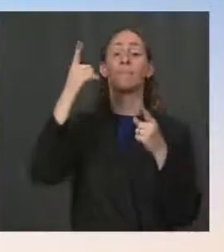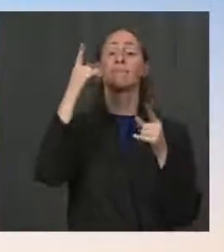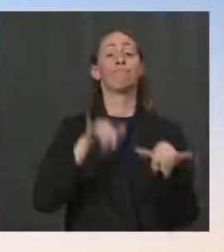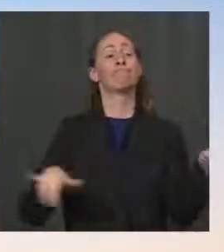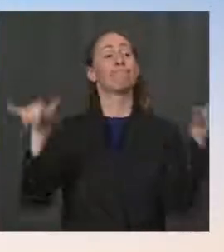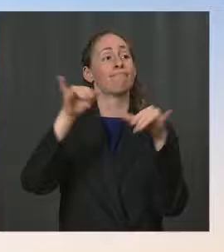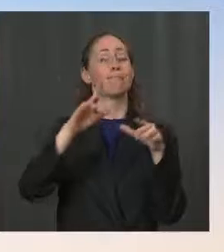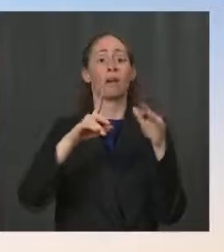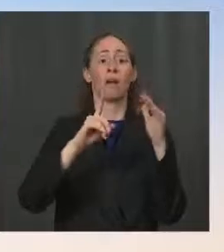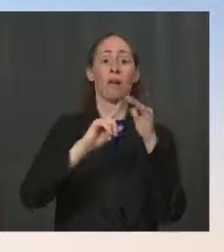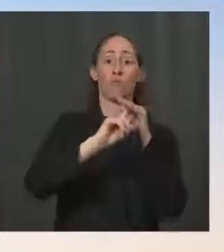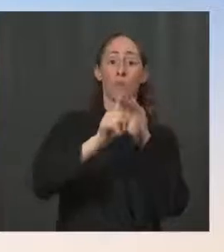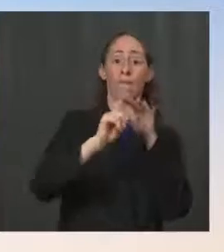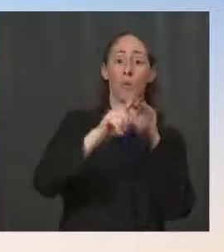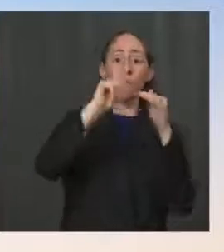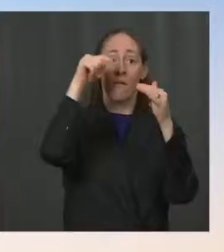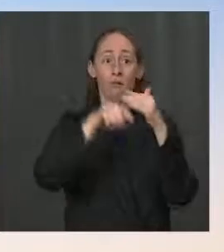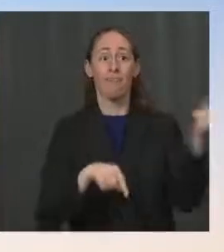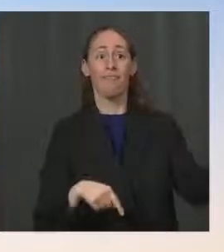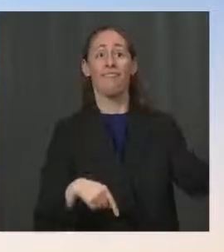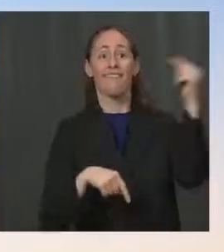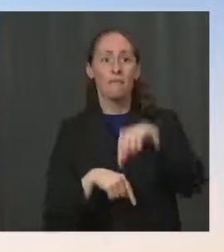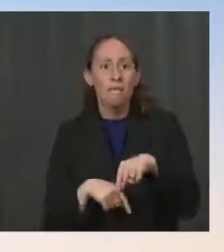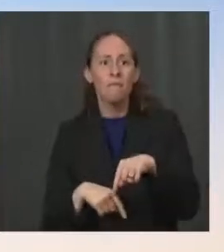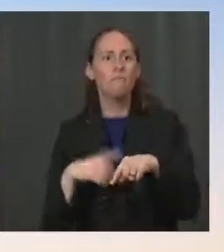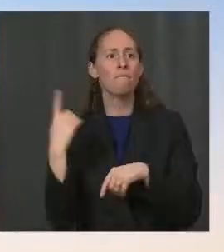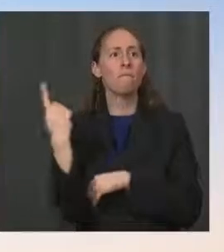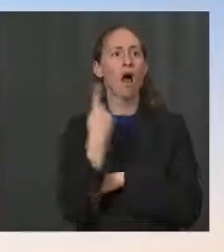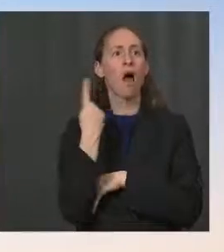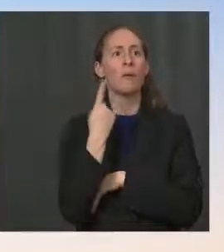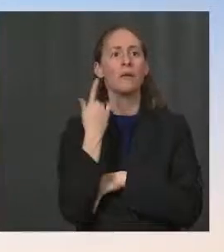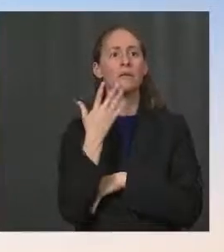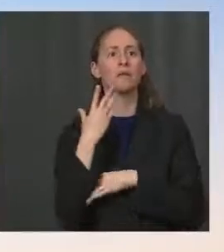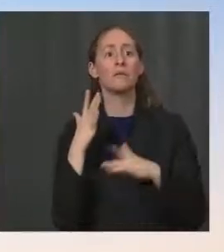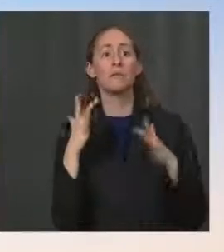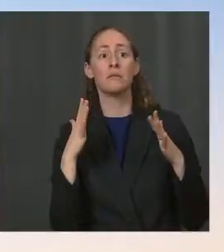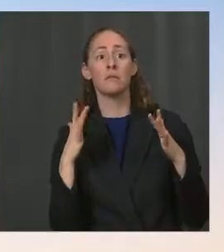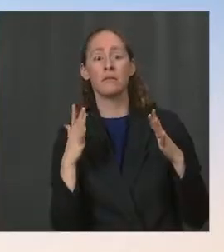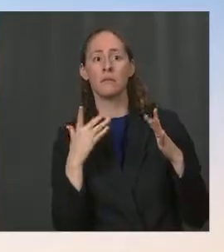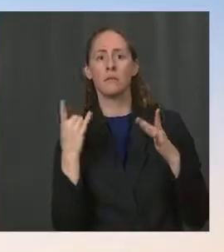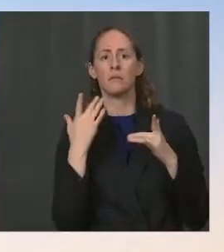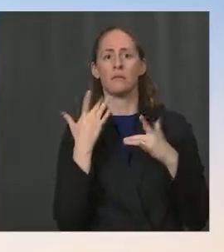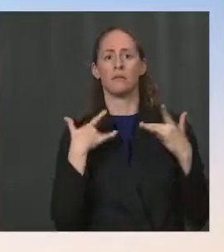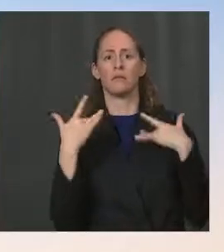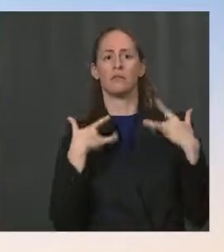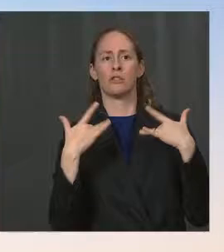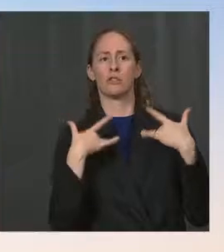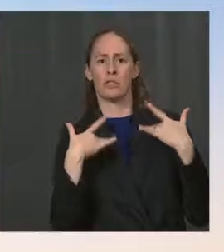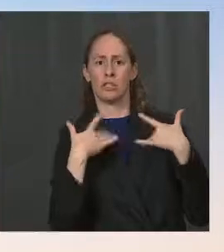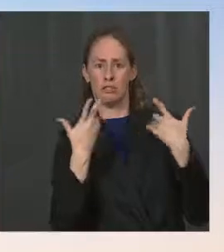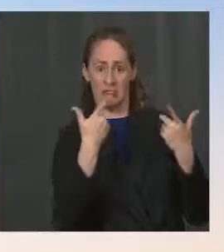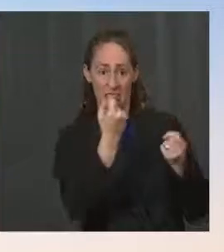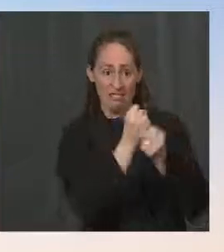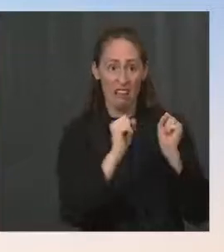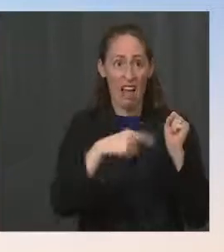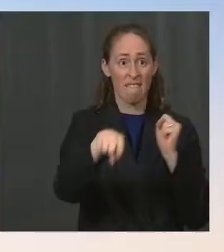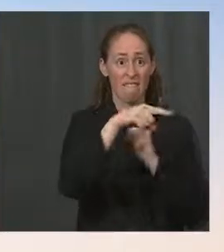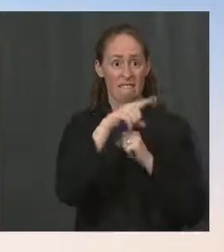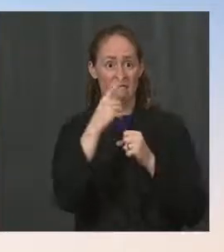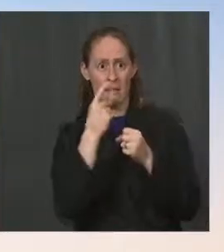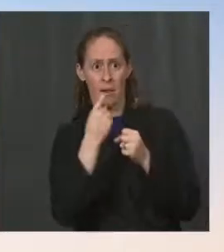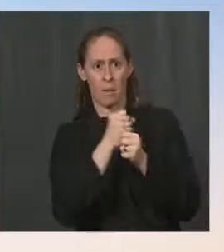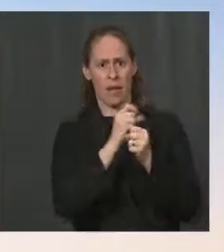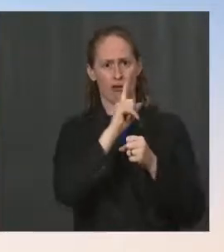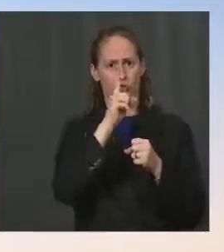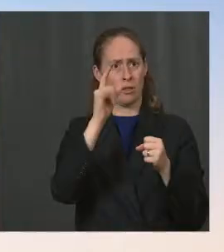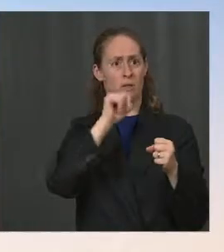small handful, who are eventually deemed a security risk of some kind. What reassurances can you make about the screening